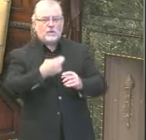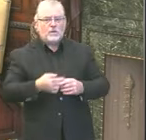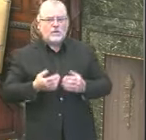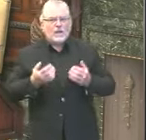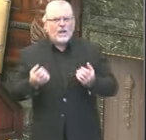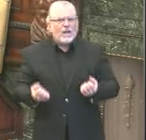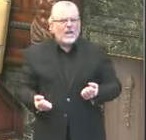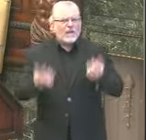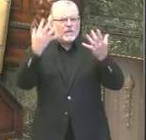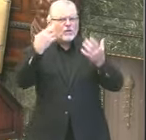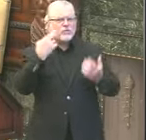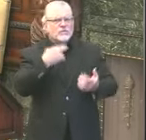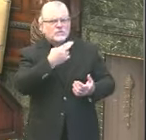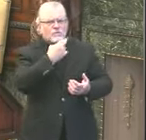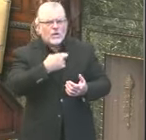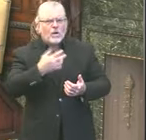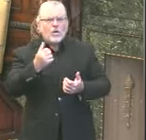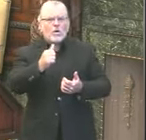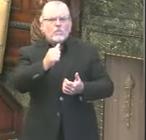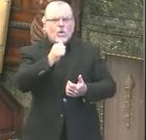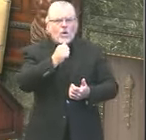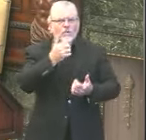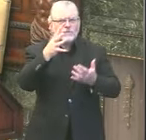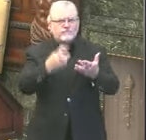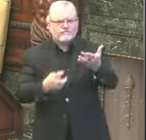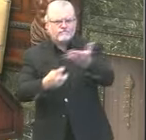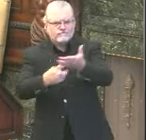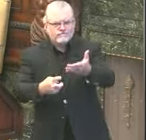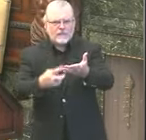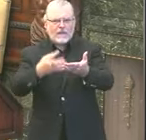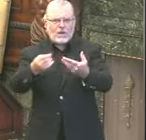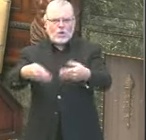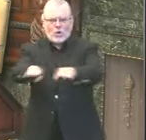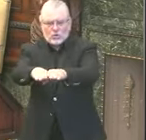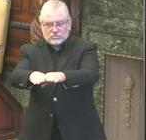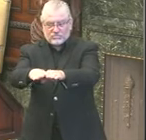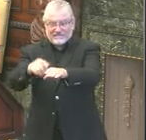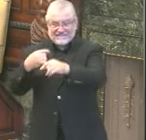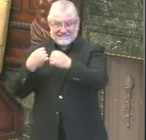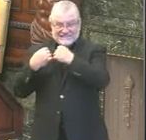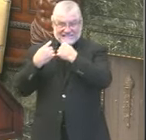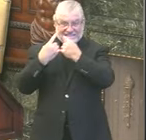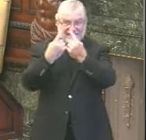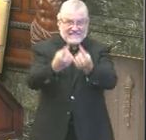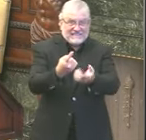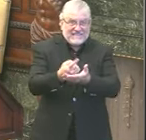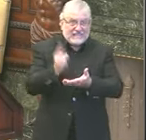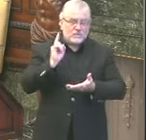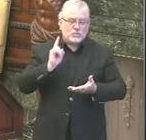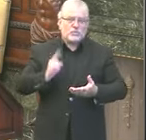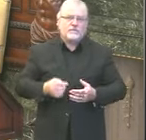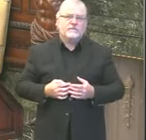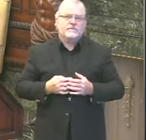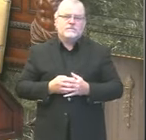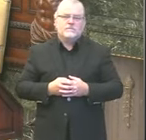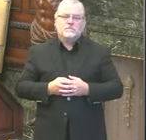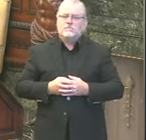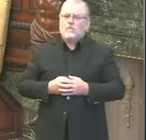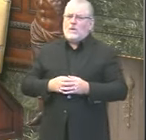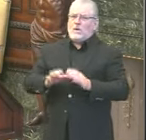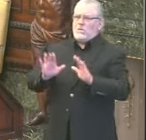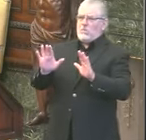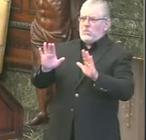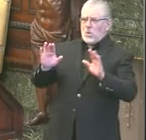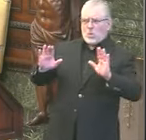been cited and closed down since outdoor dining opened last week? I don't believe that we have closed any down,